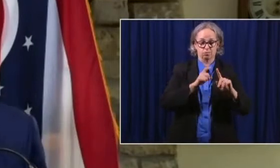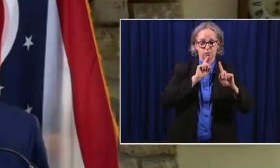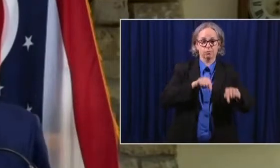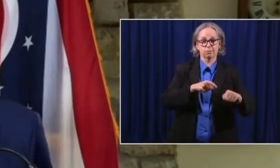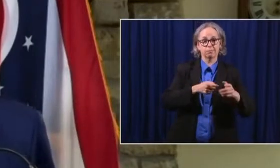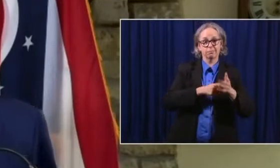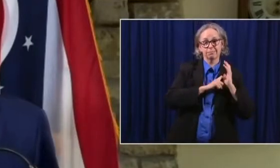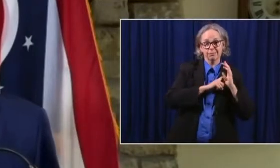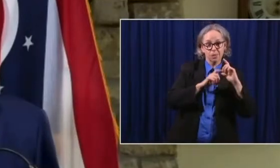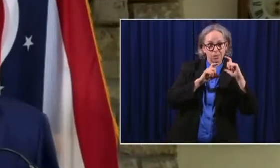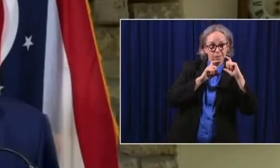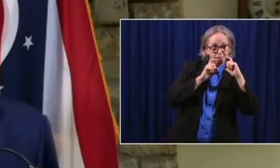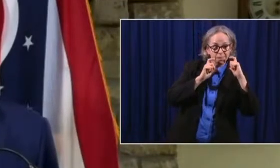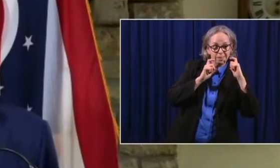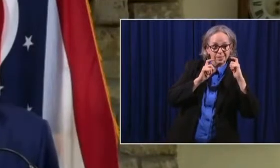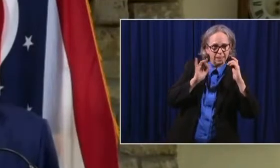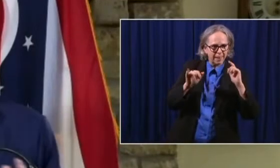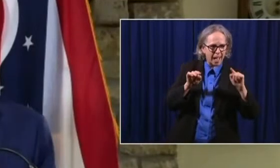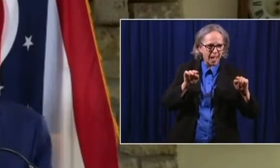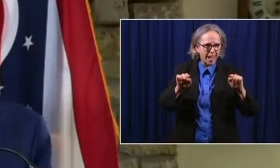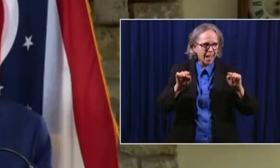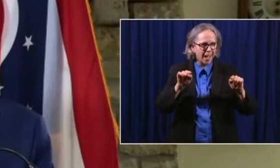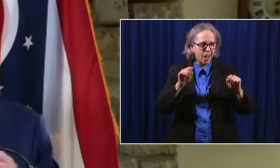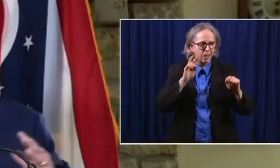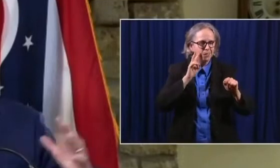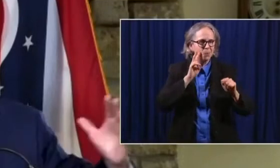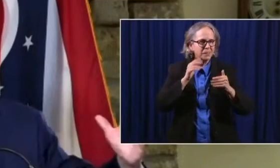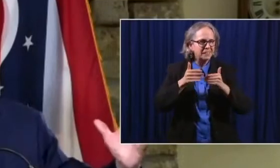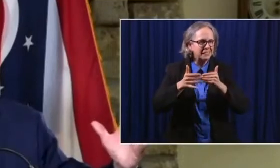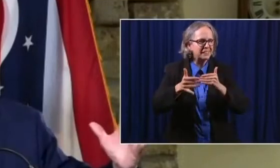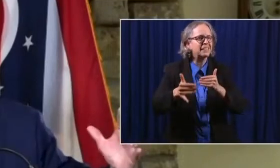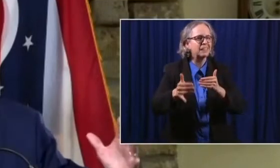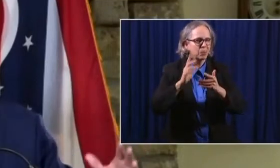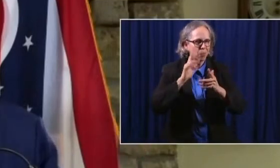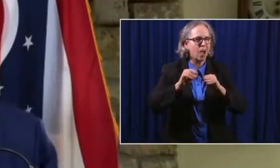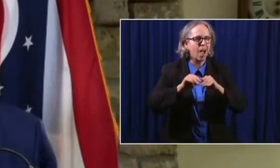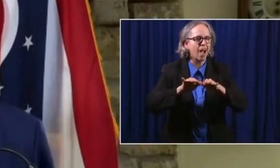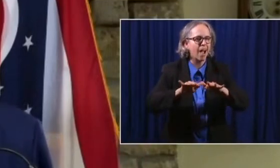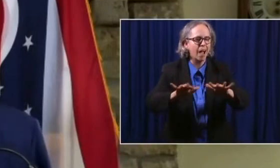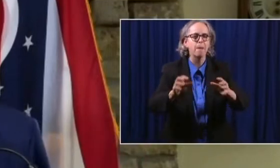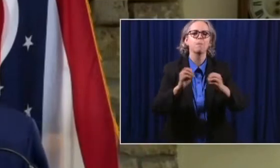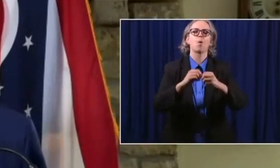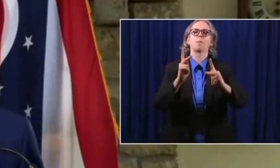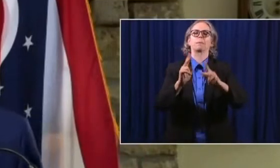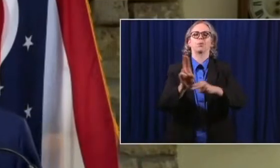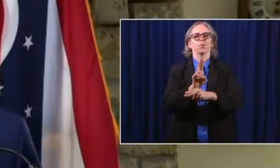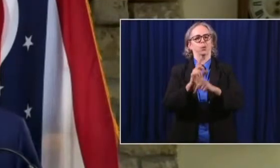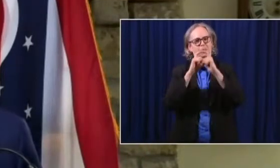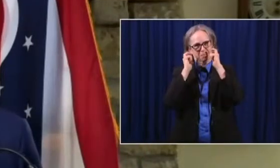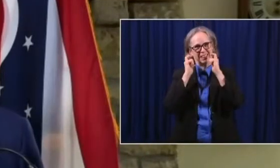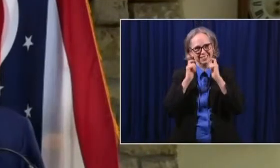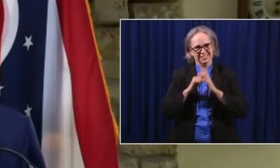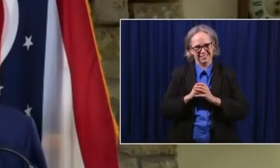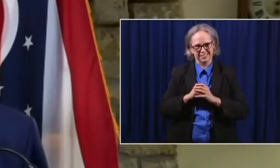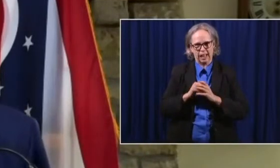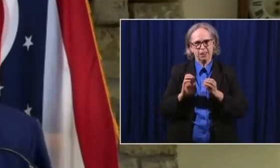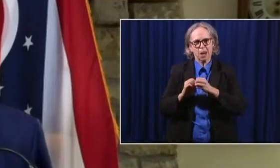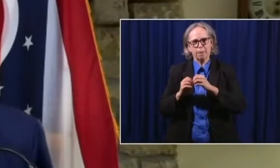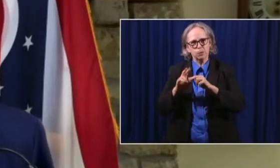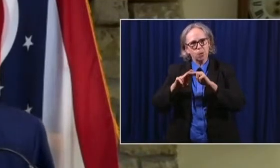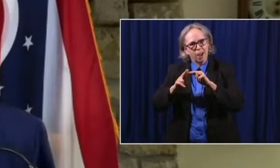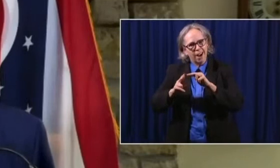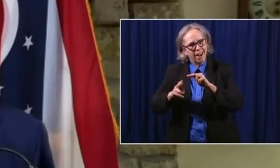the break point where we started to see the use of masks go up dramatically. And when that use of masks went